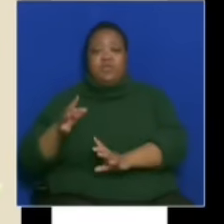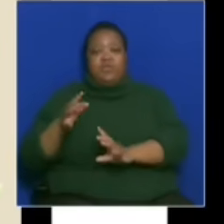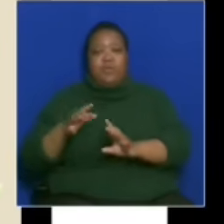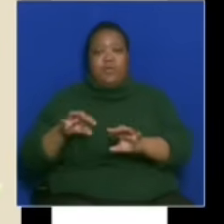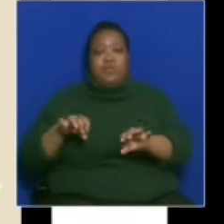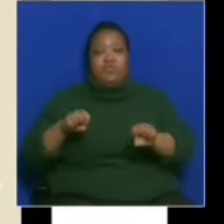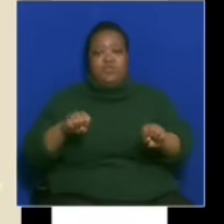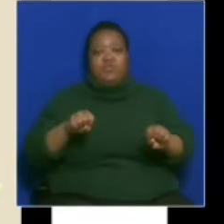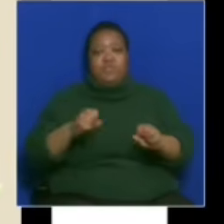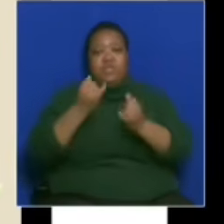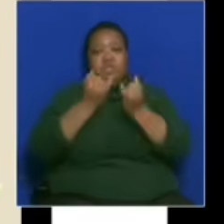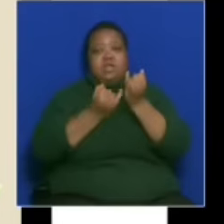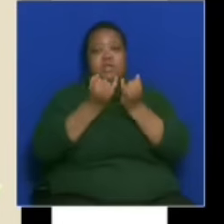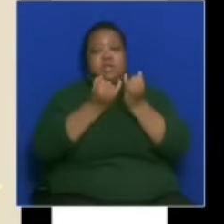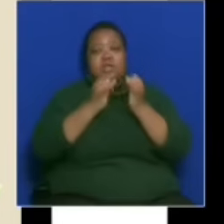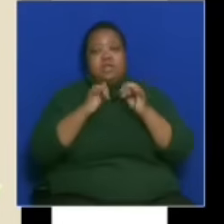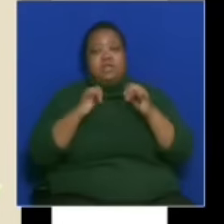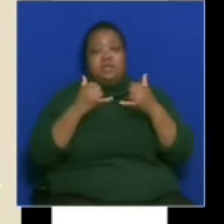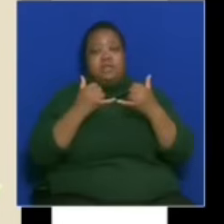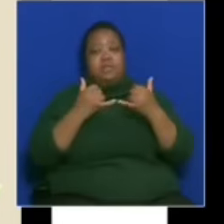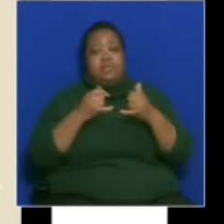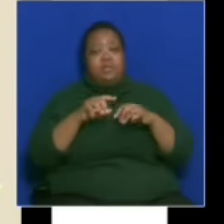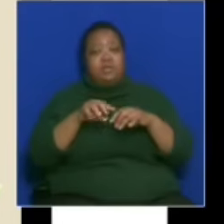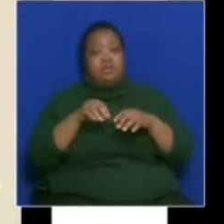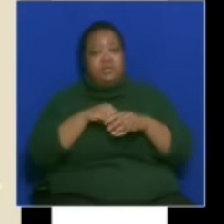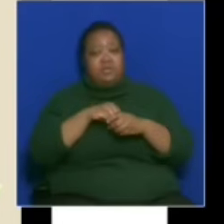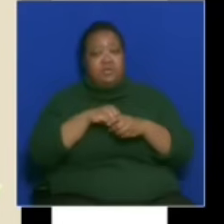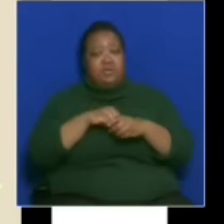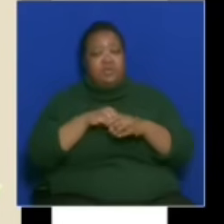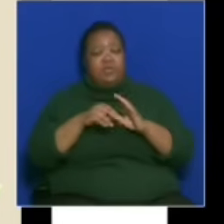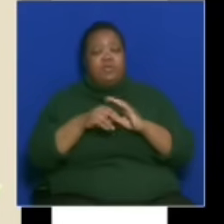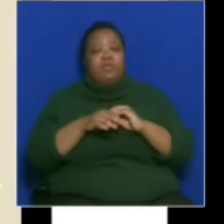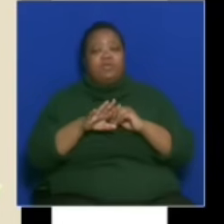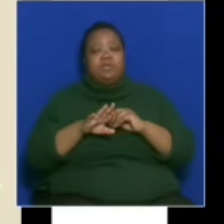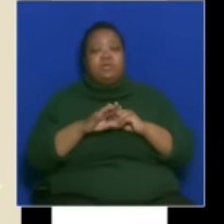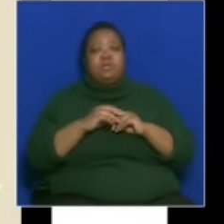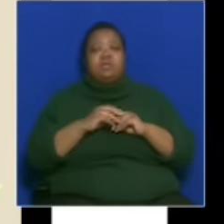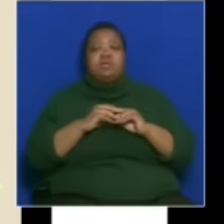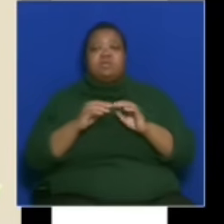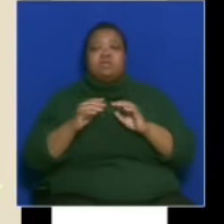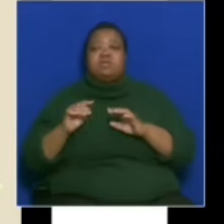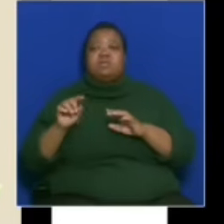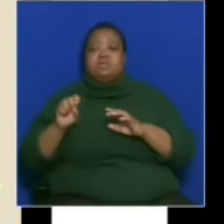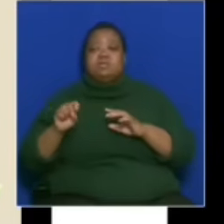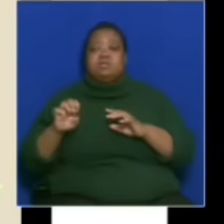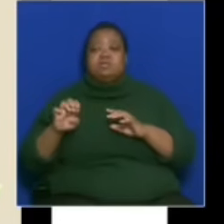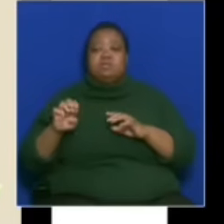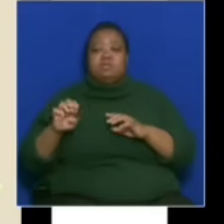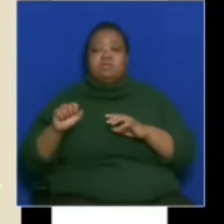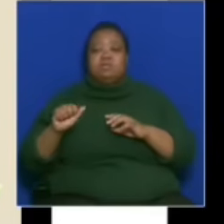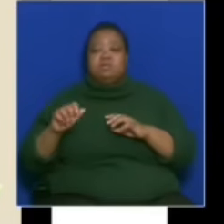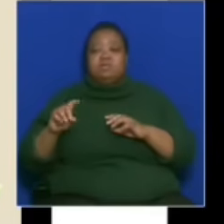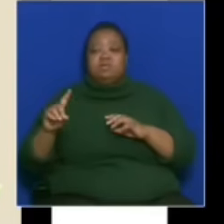competitors, or involving his competitors' brands. And Mr. Sayed said, he did mention to me, but not in this detail.